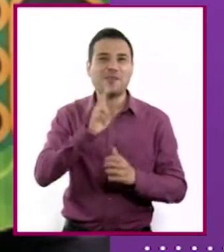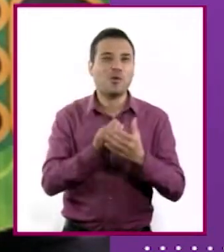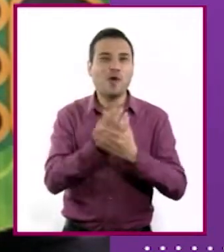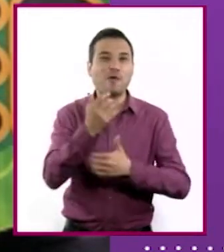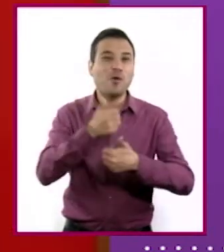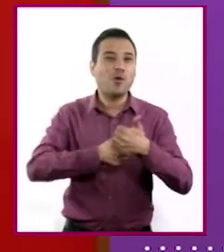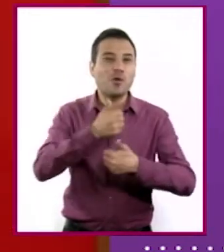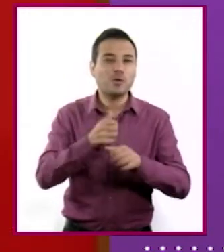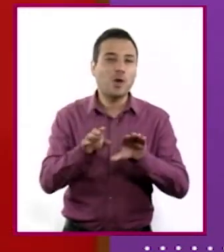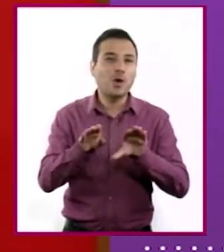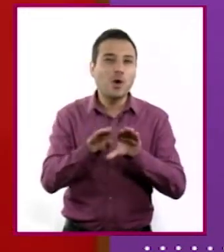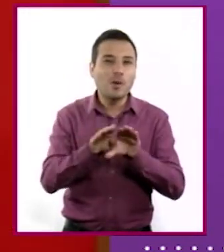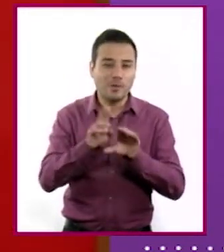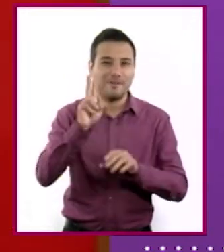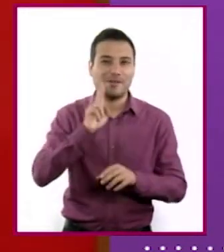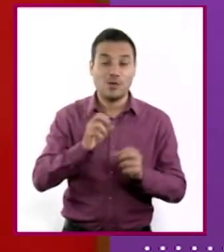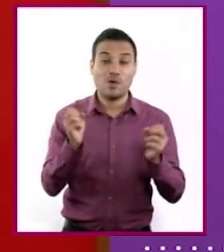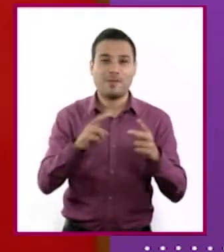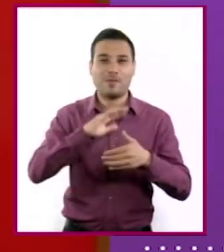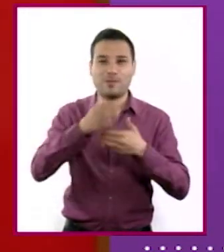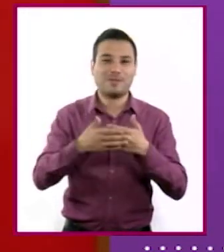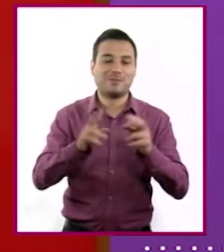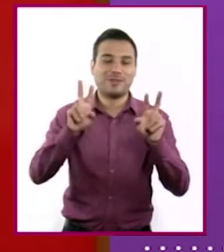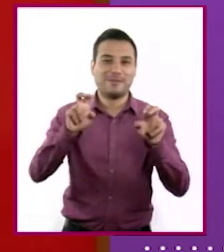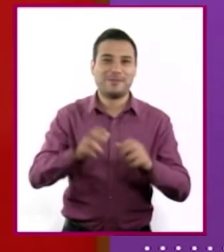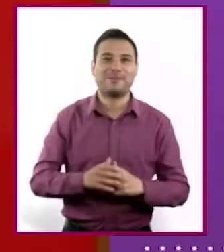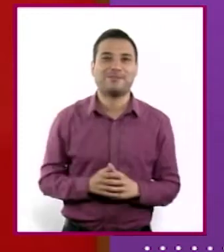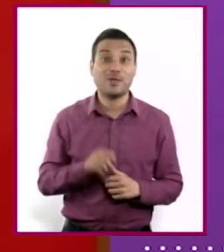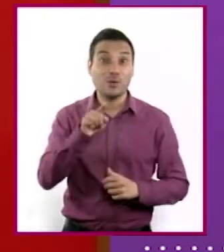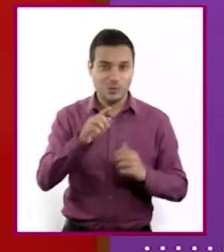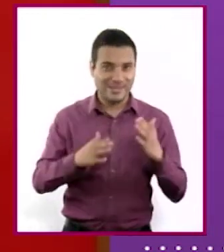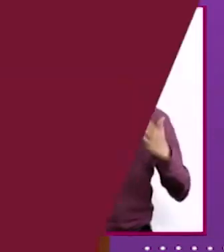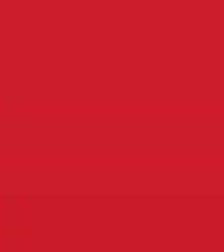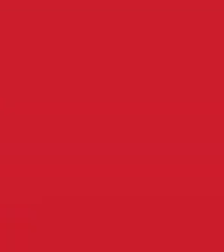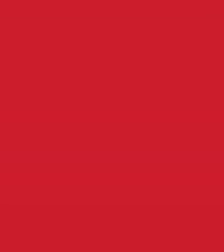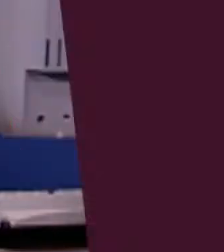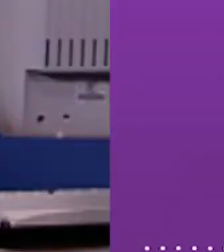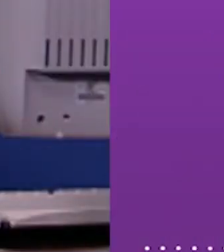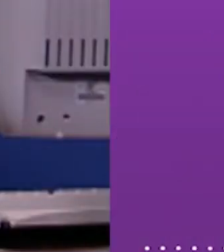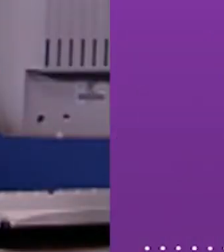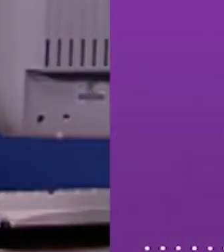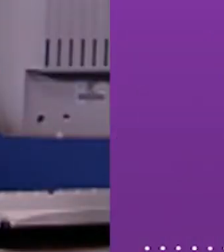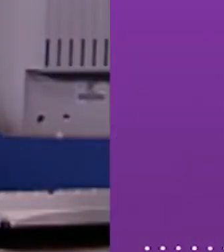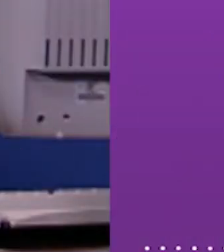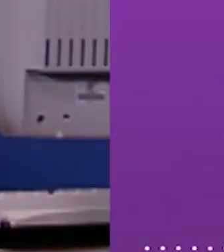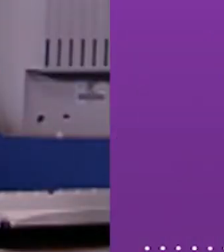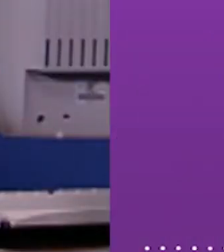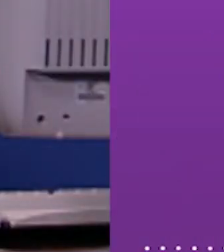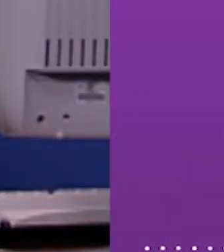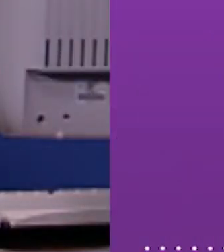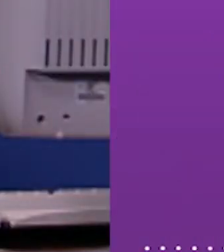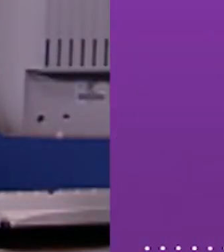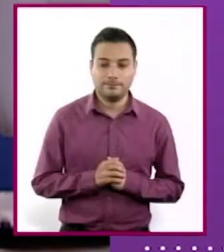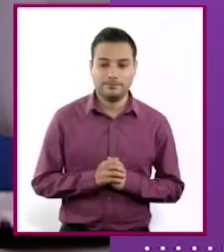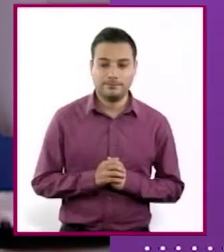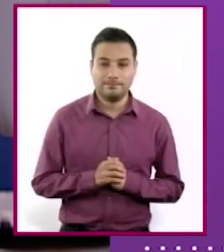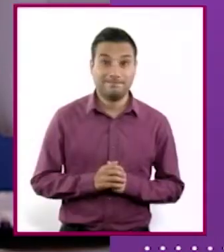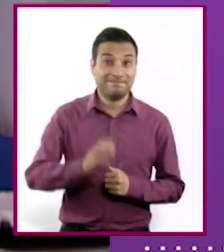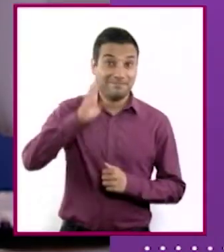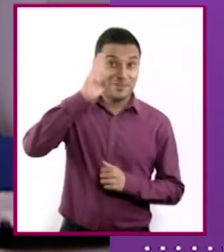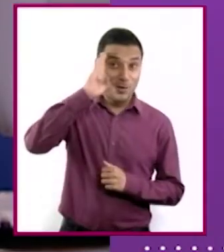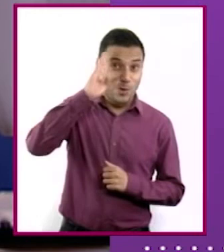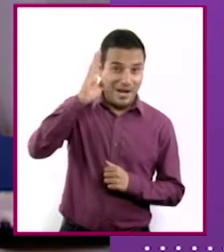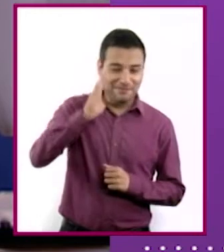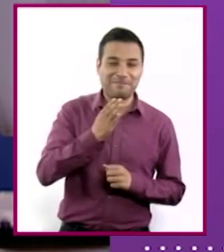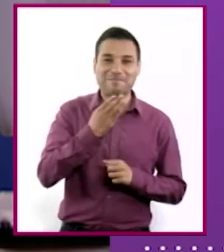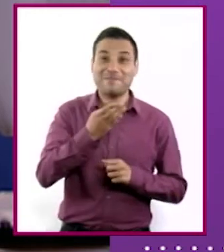concurso. Hasta la próxima lección. ¡Diviértanse! Hola, chicos. Sean bienvenidos